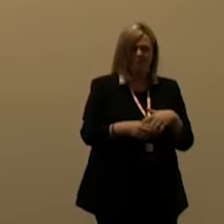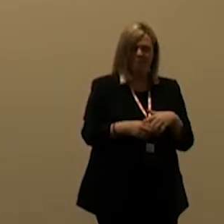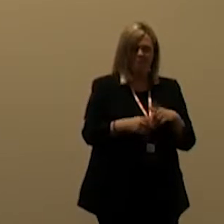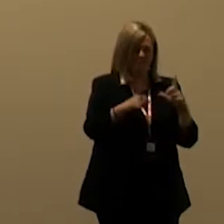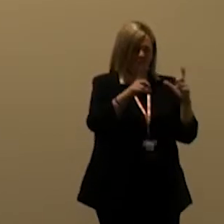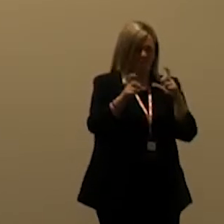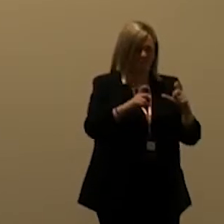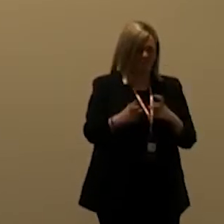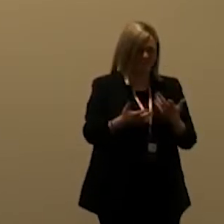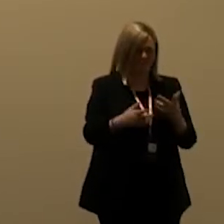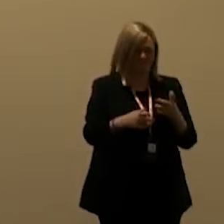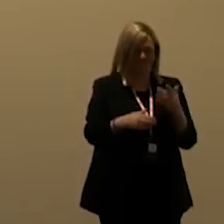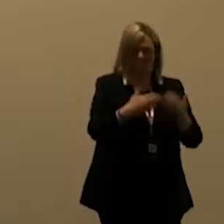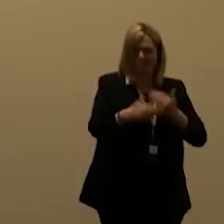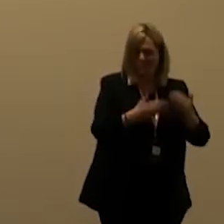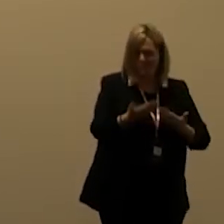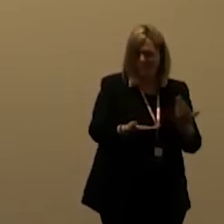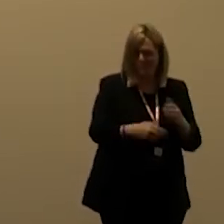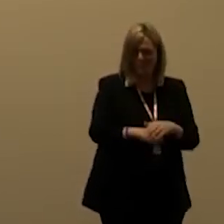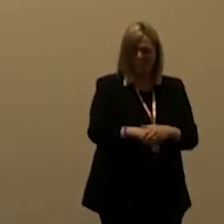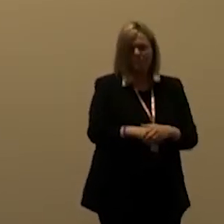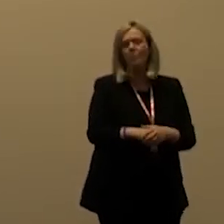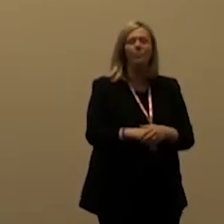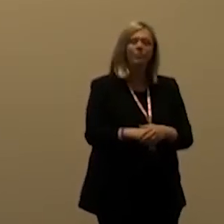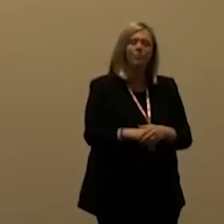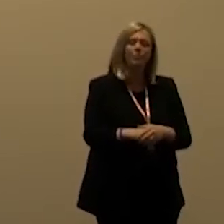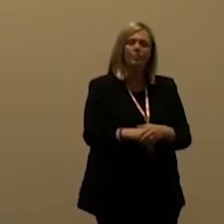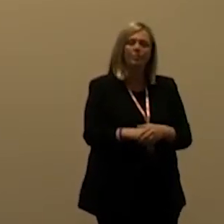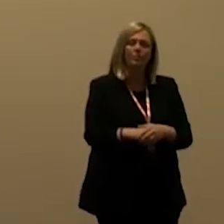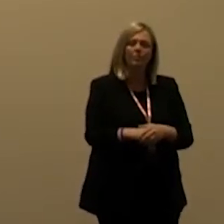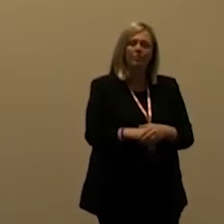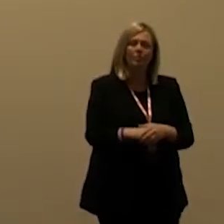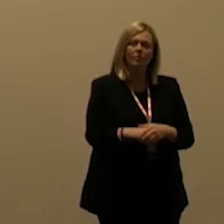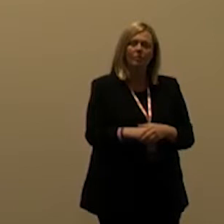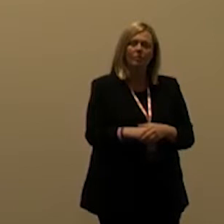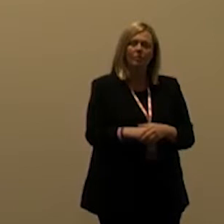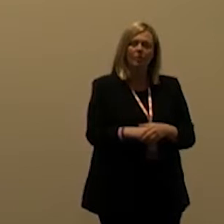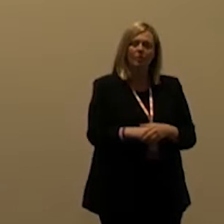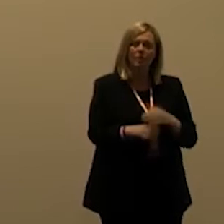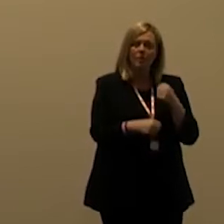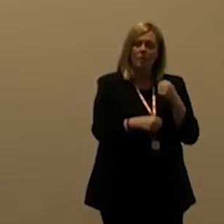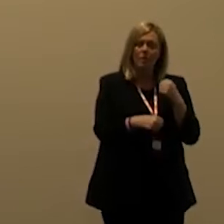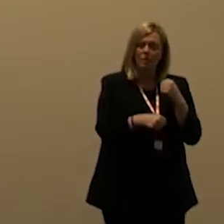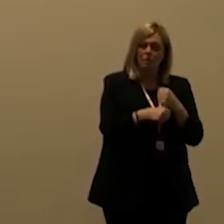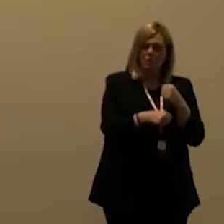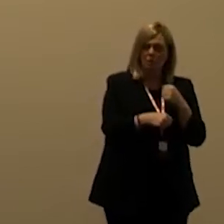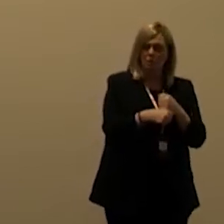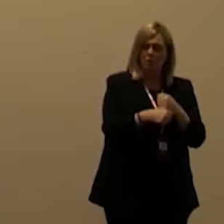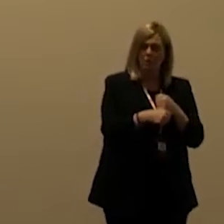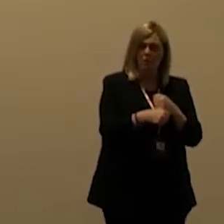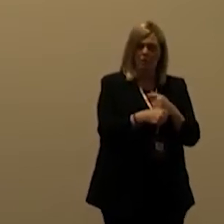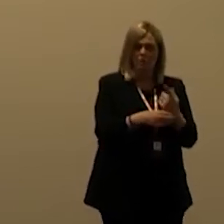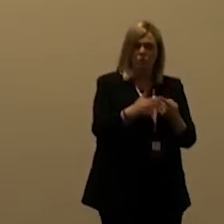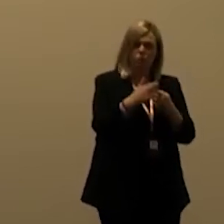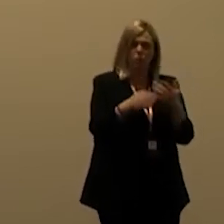them on a daily basis. And if you think about the generations that will top the